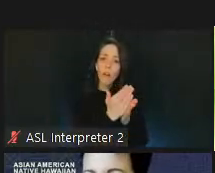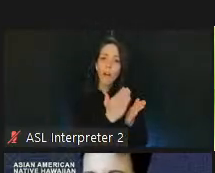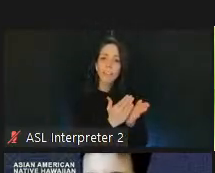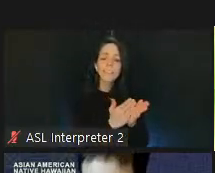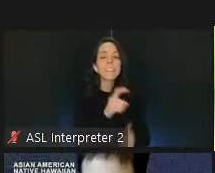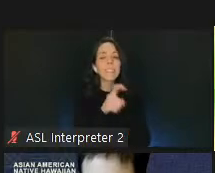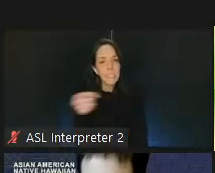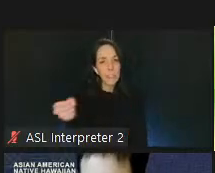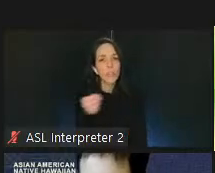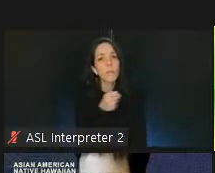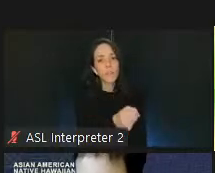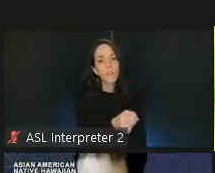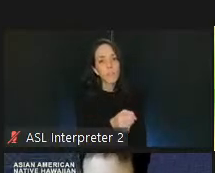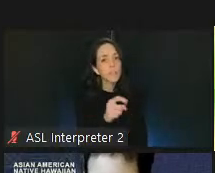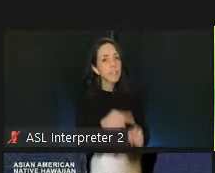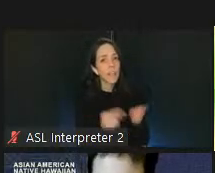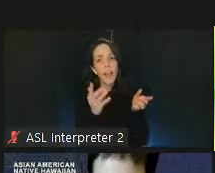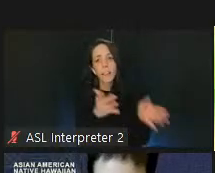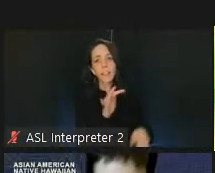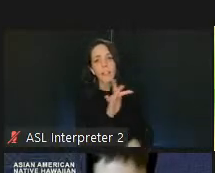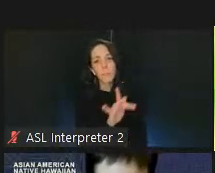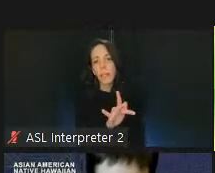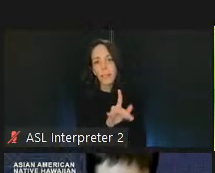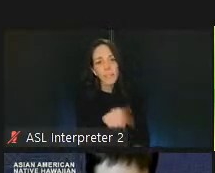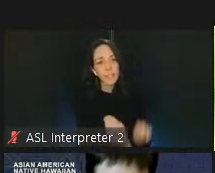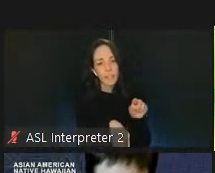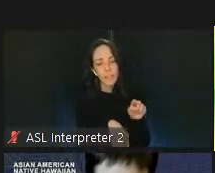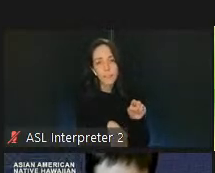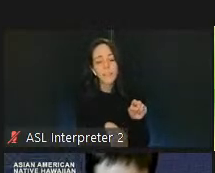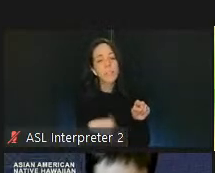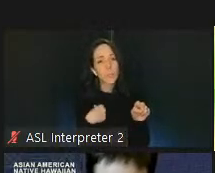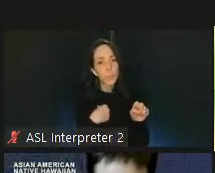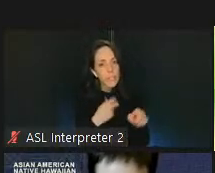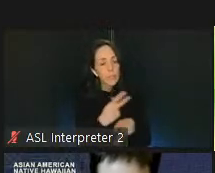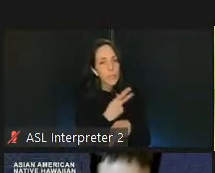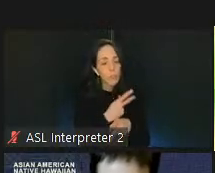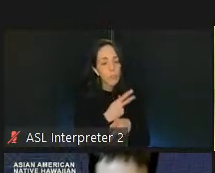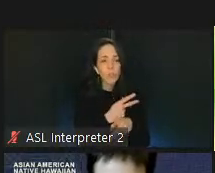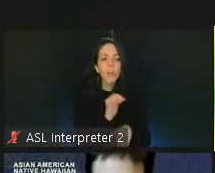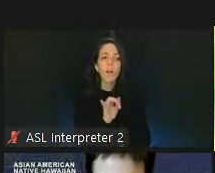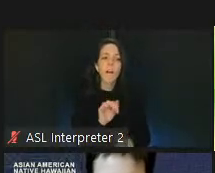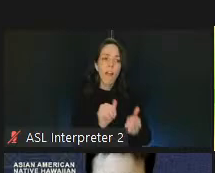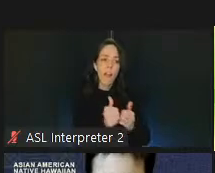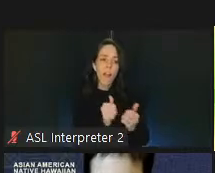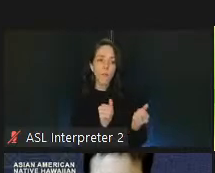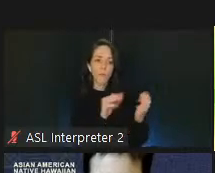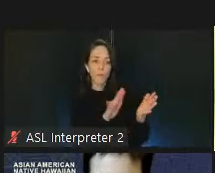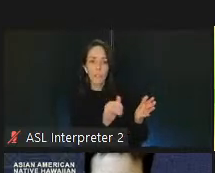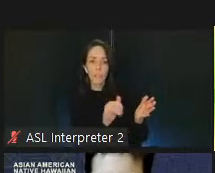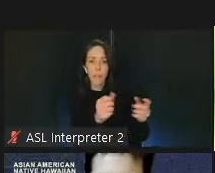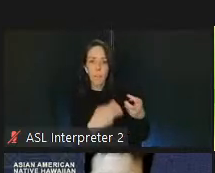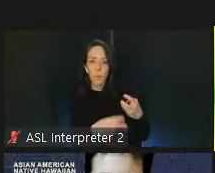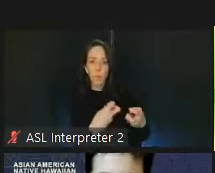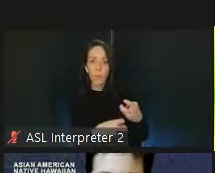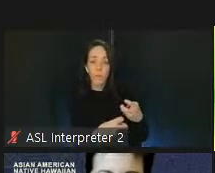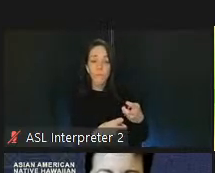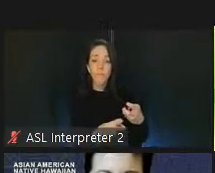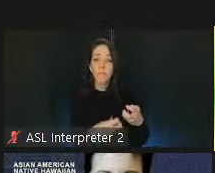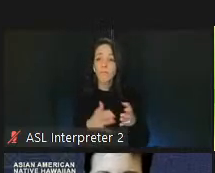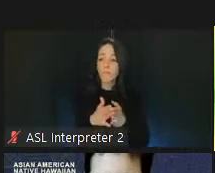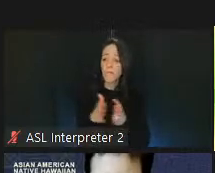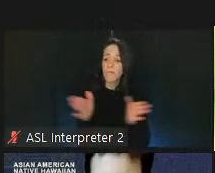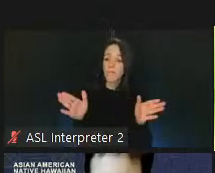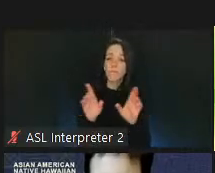filled as we experience general attrition within the organization. We have a cross-departmental staff